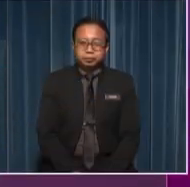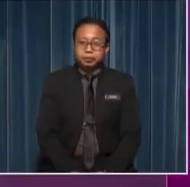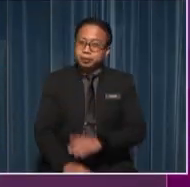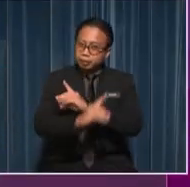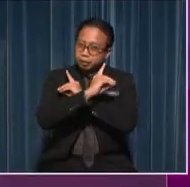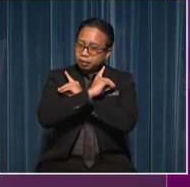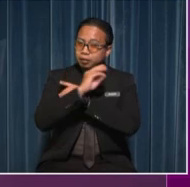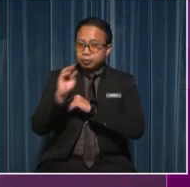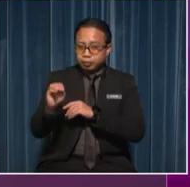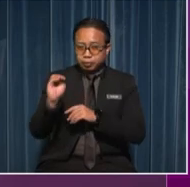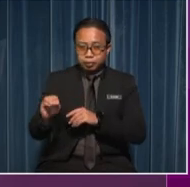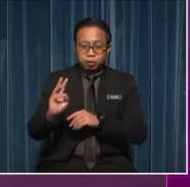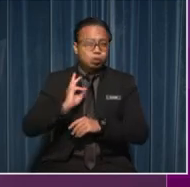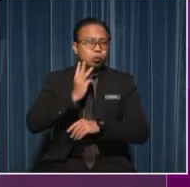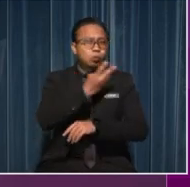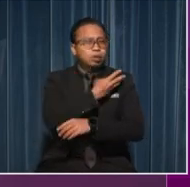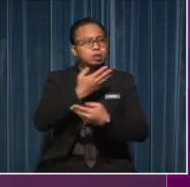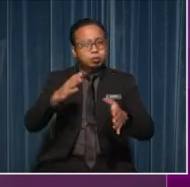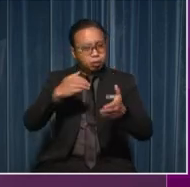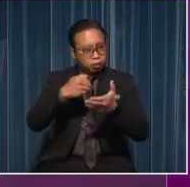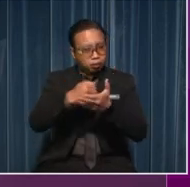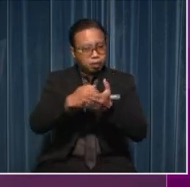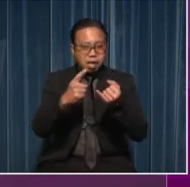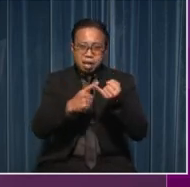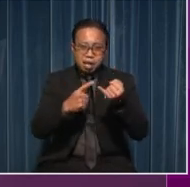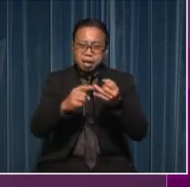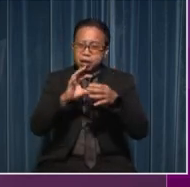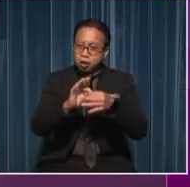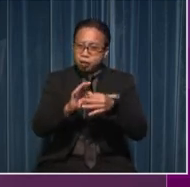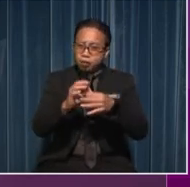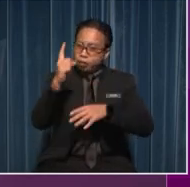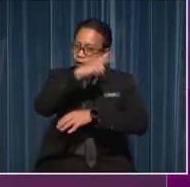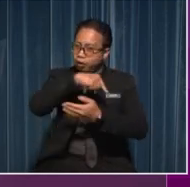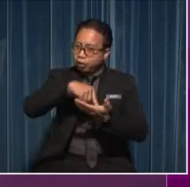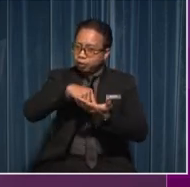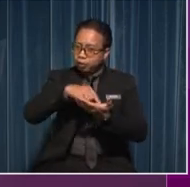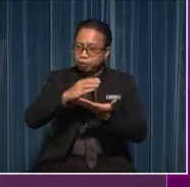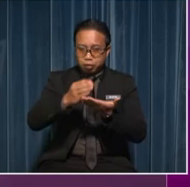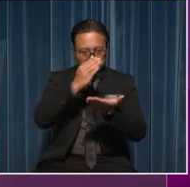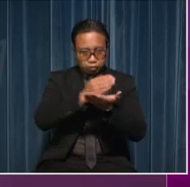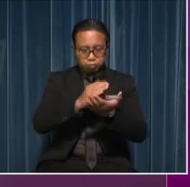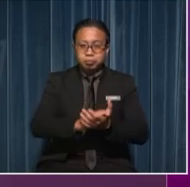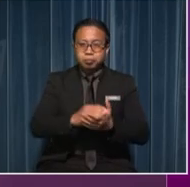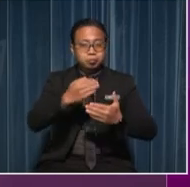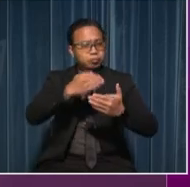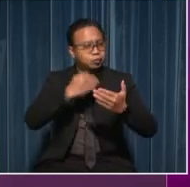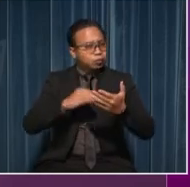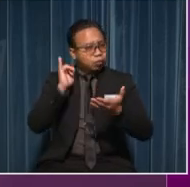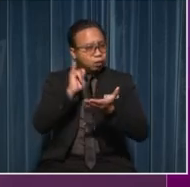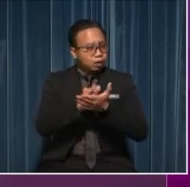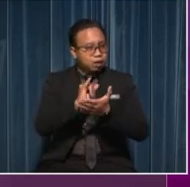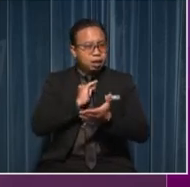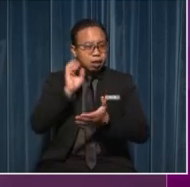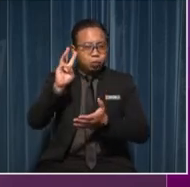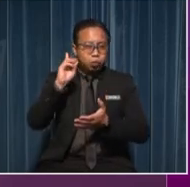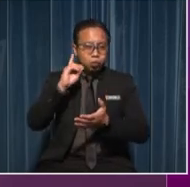Dear pupils, we are almost at the end of today's learning session. Before that, I would